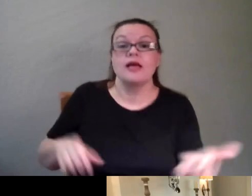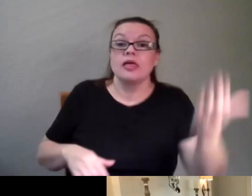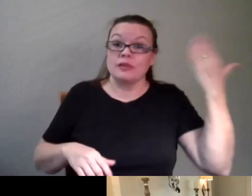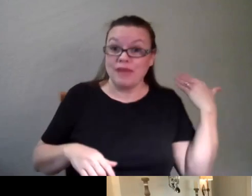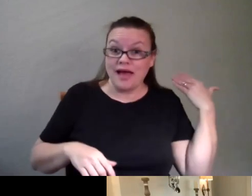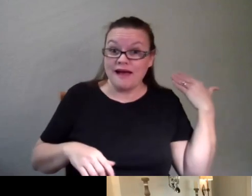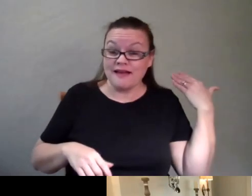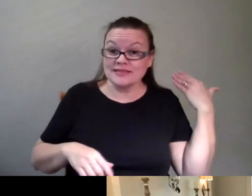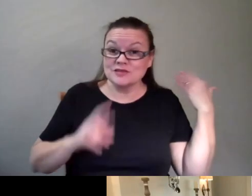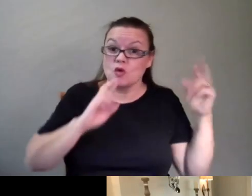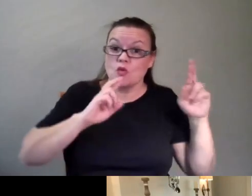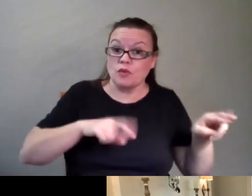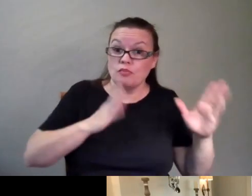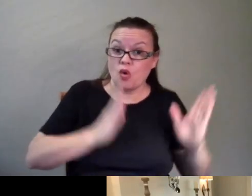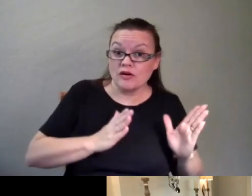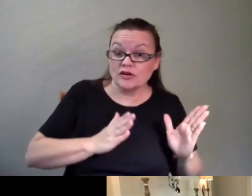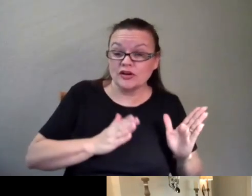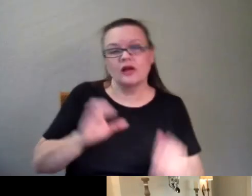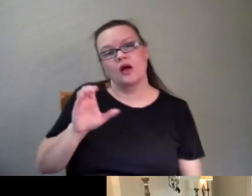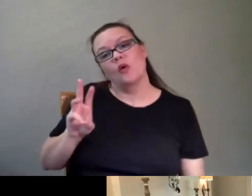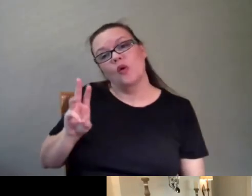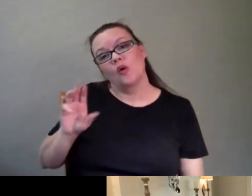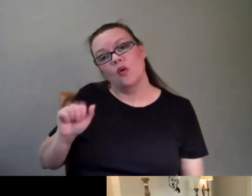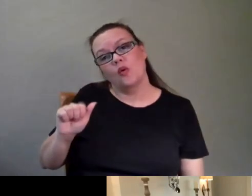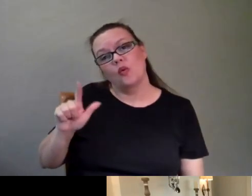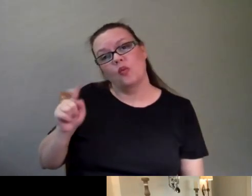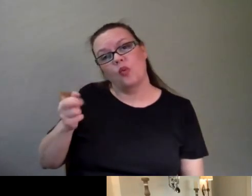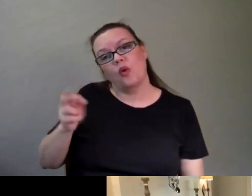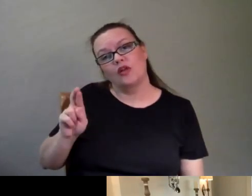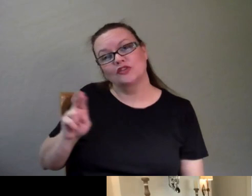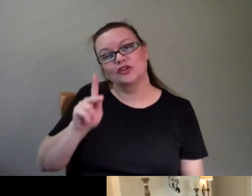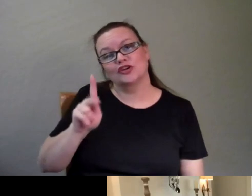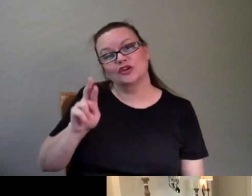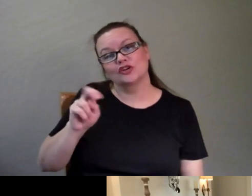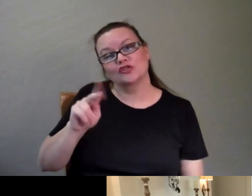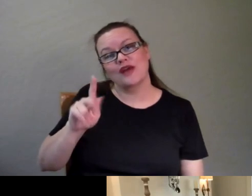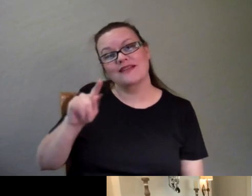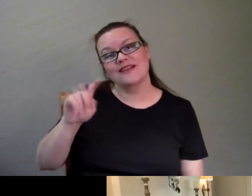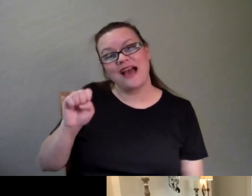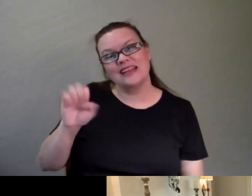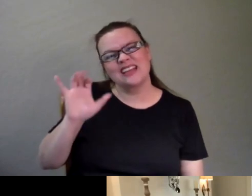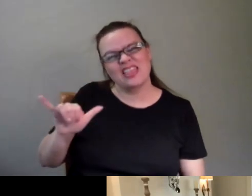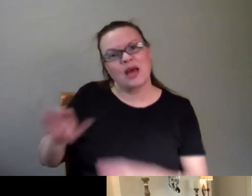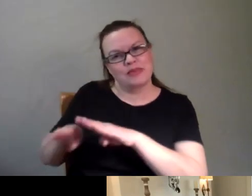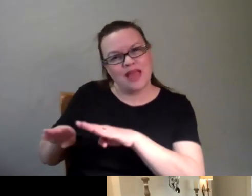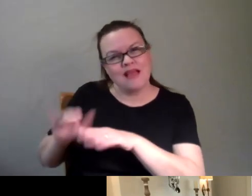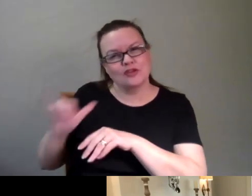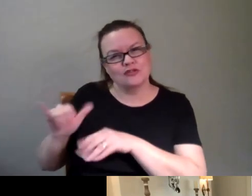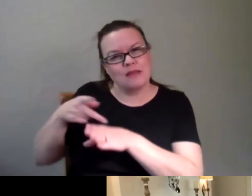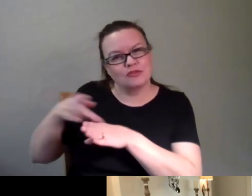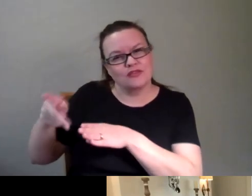anymore. People are vying for 2 and 3% additions to the marketplace rather